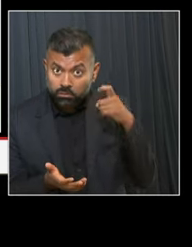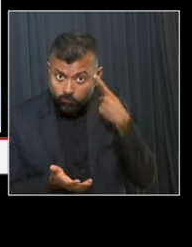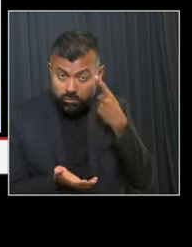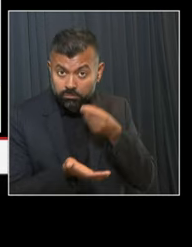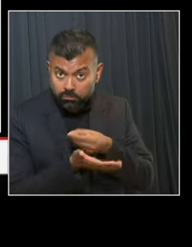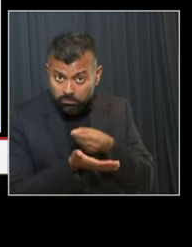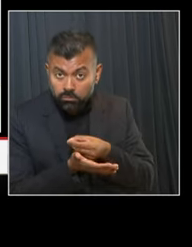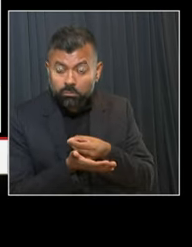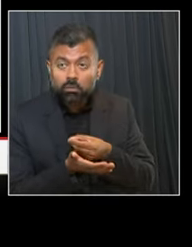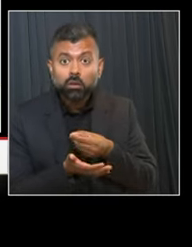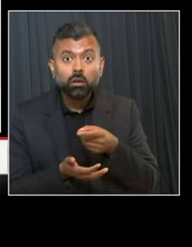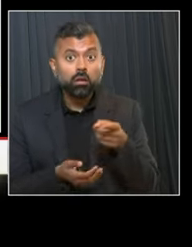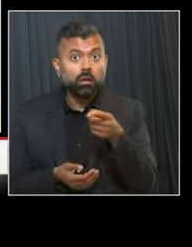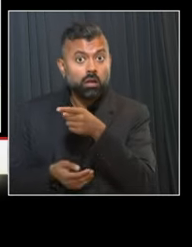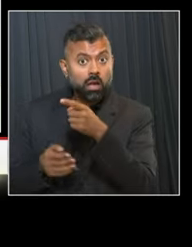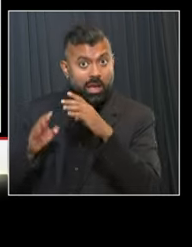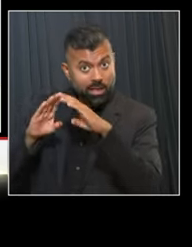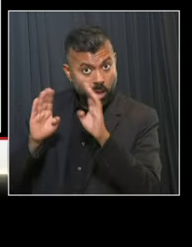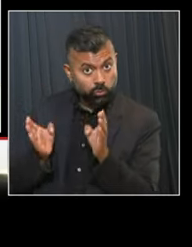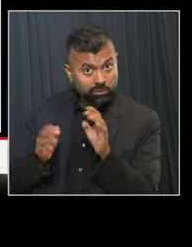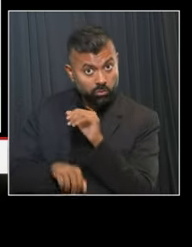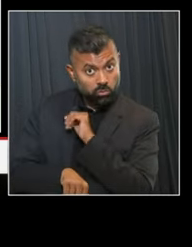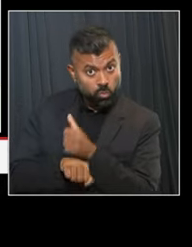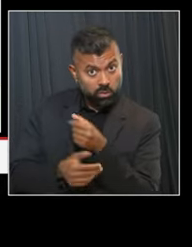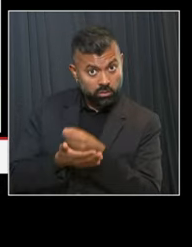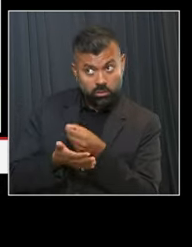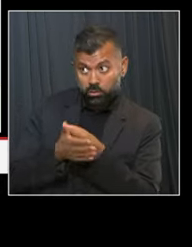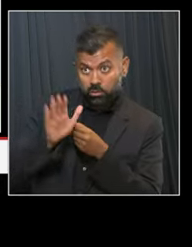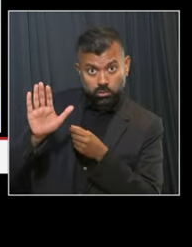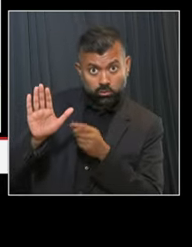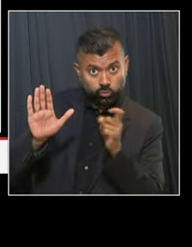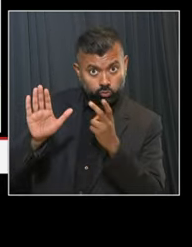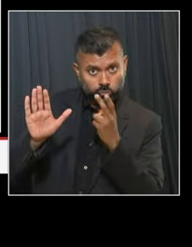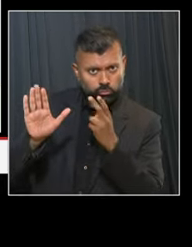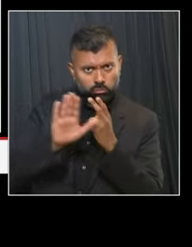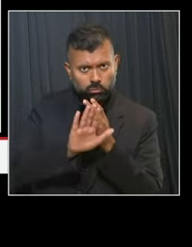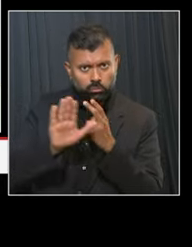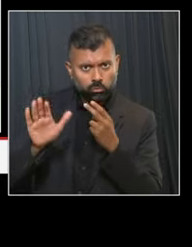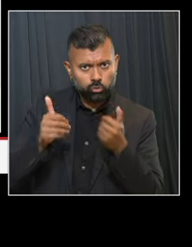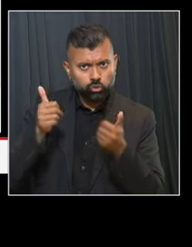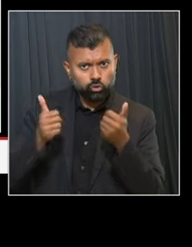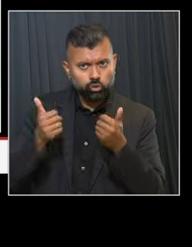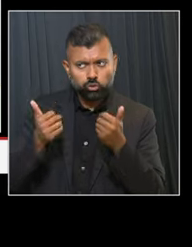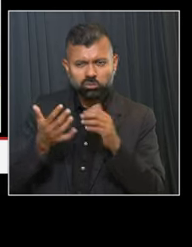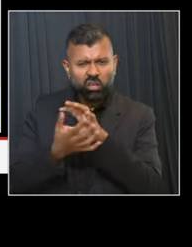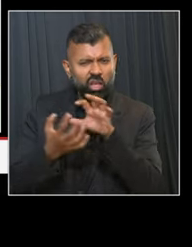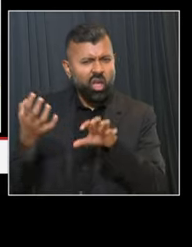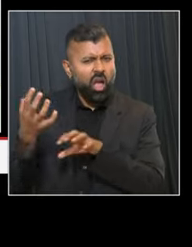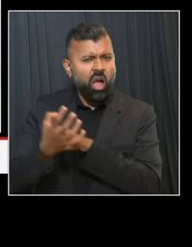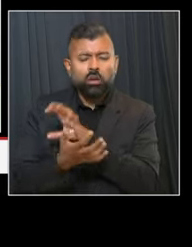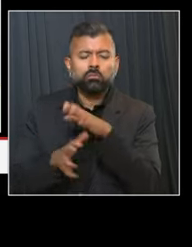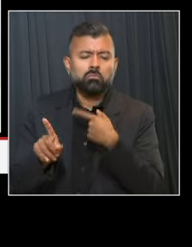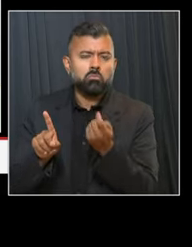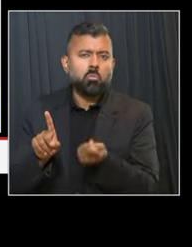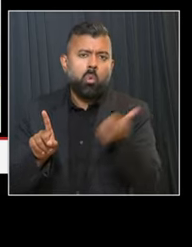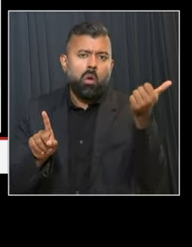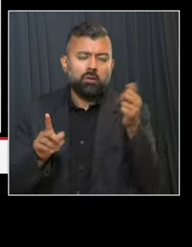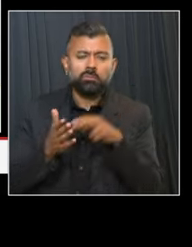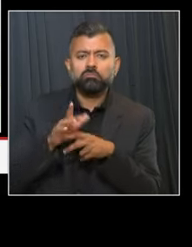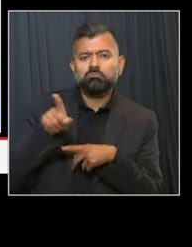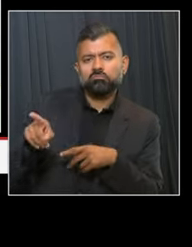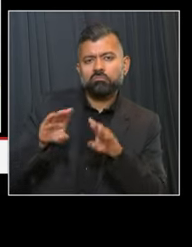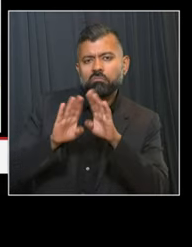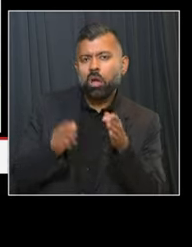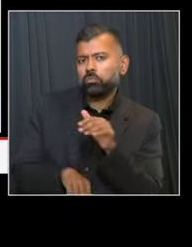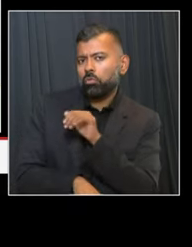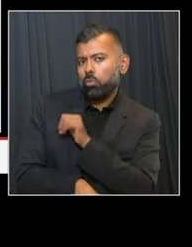and maintenance, it starts to blur that line a little bit. So we'd be happy to talk to you afterwards about some other ways that